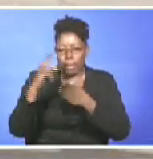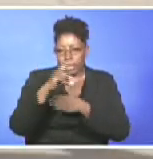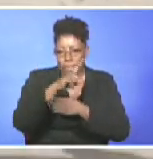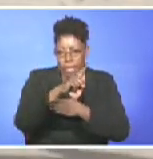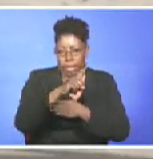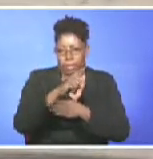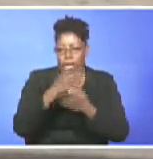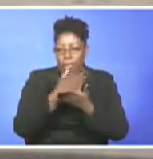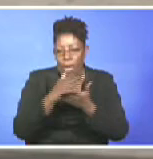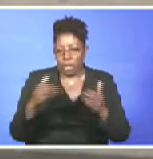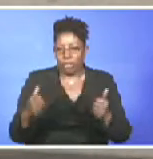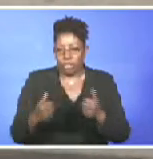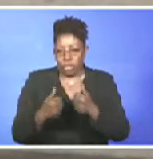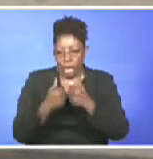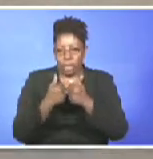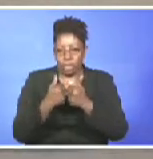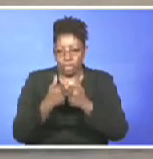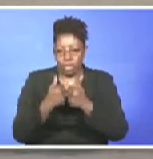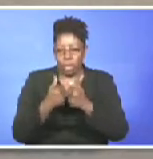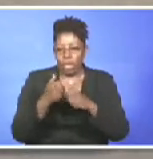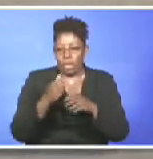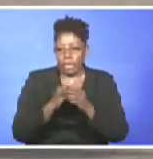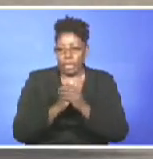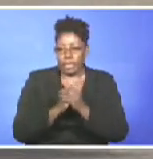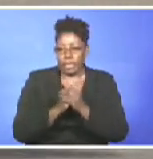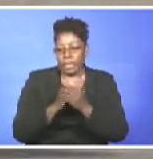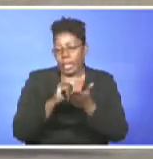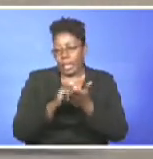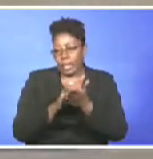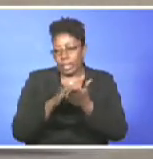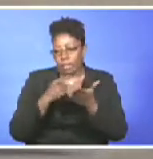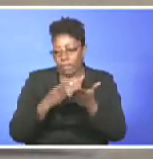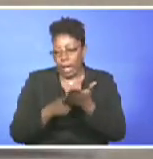of the challenge is based on the fact that you need